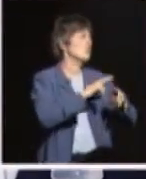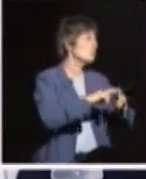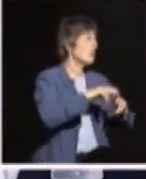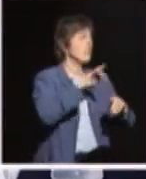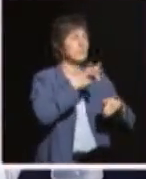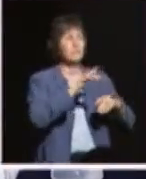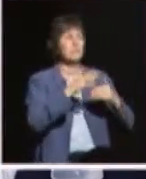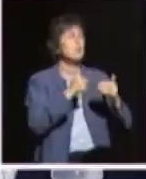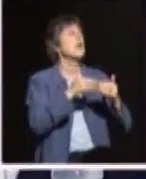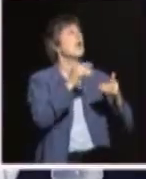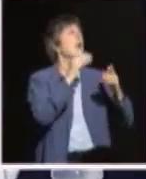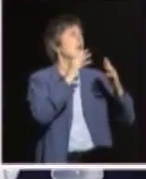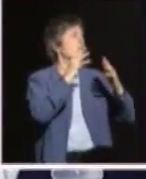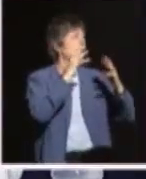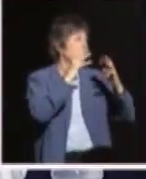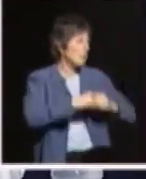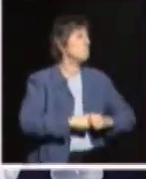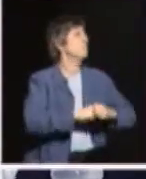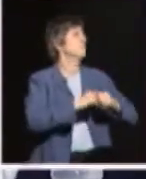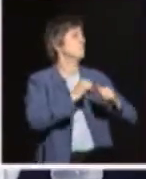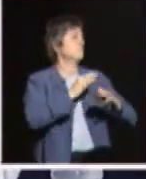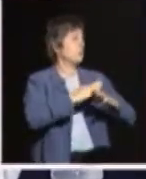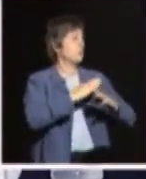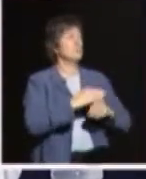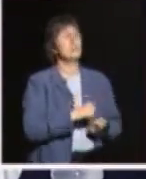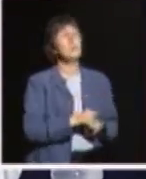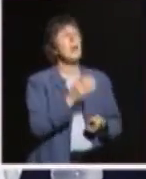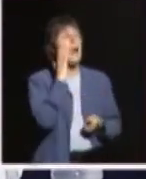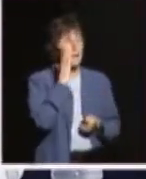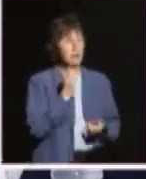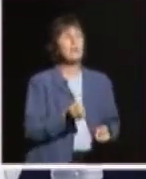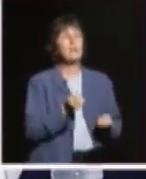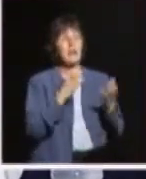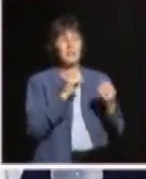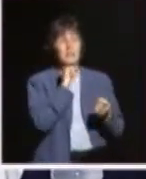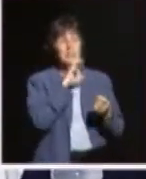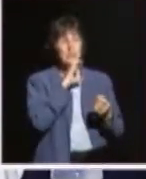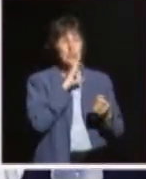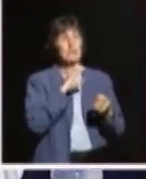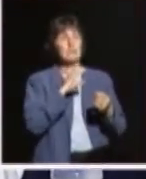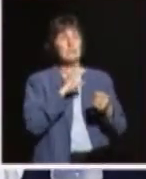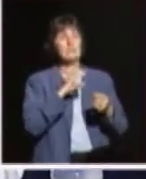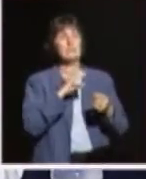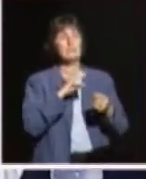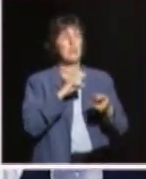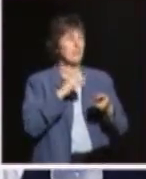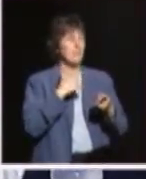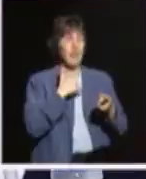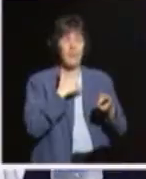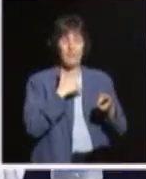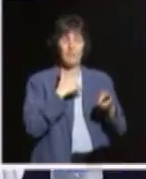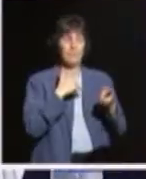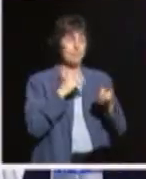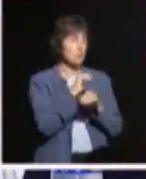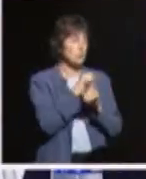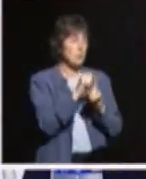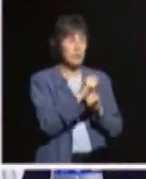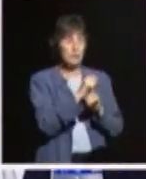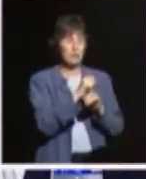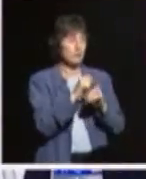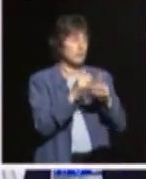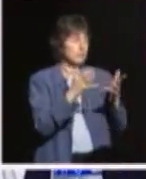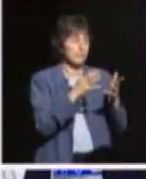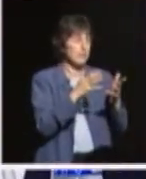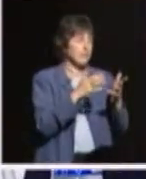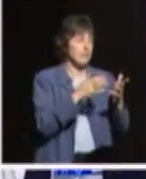And I know that it's, on many occasions, I know several senior citizens who have had limiting situations, and they called in advance, and the